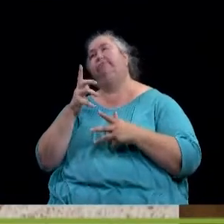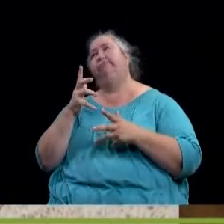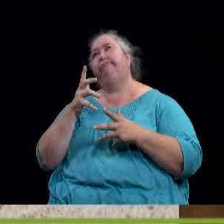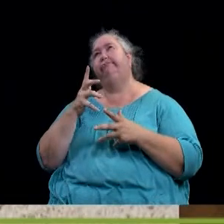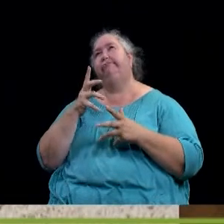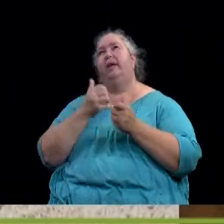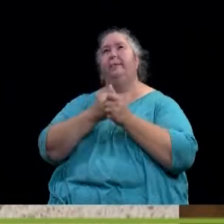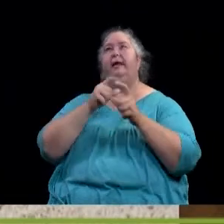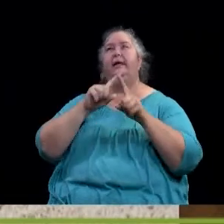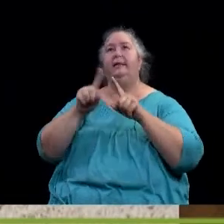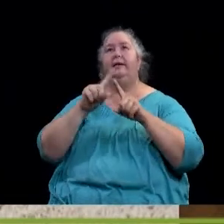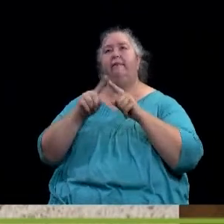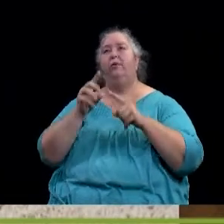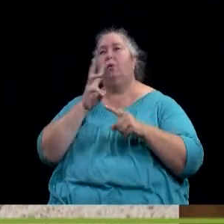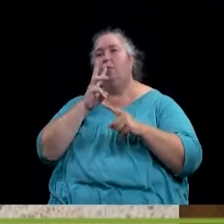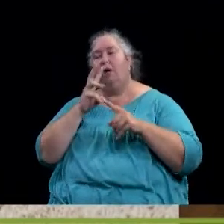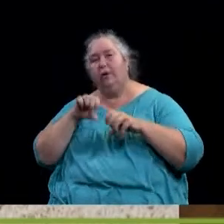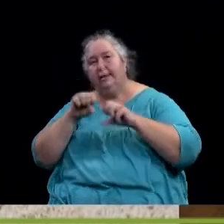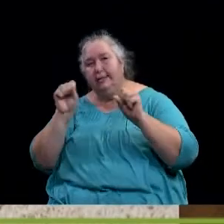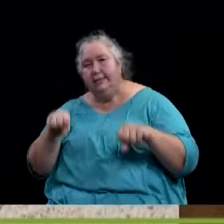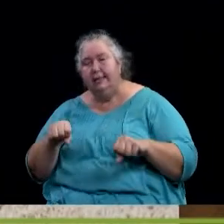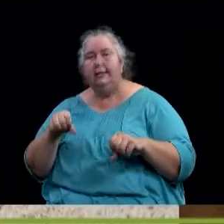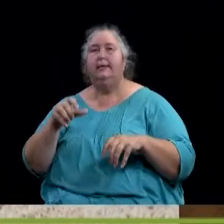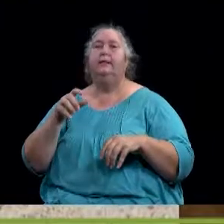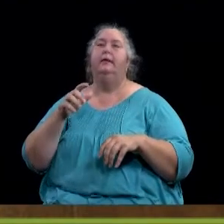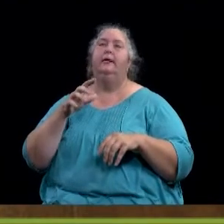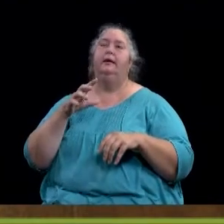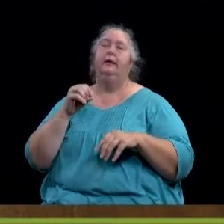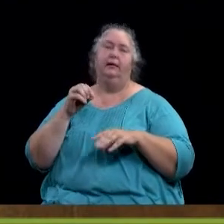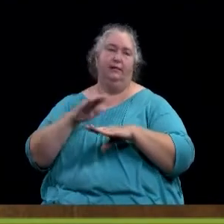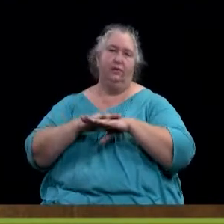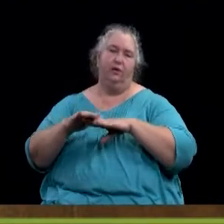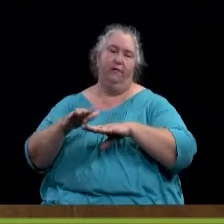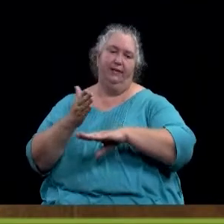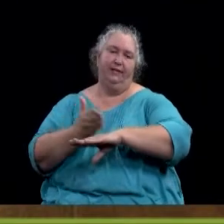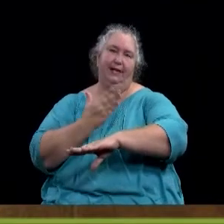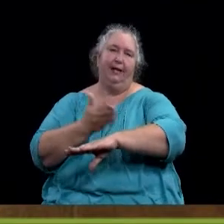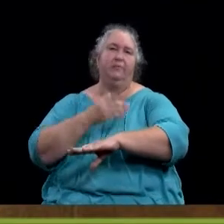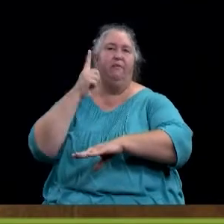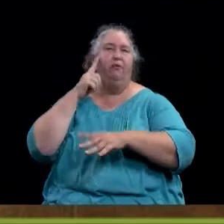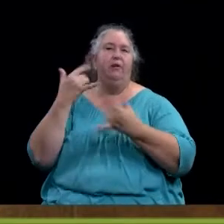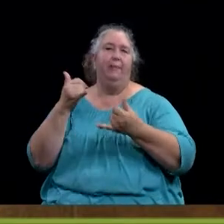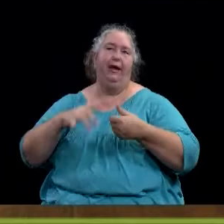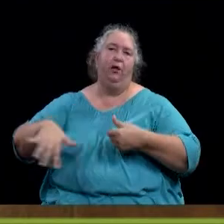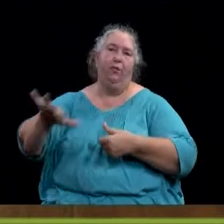and surface enhancements to the playground area. And that completes my report.